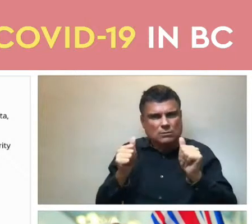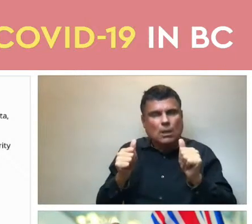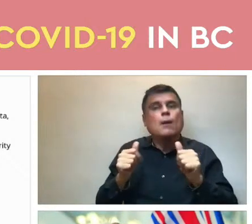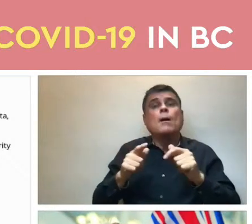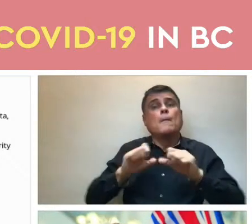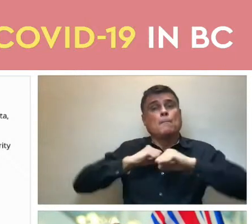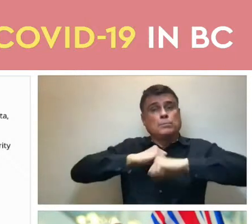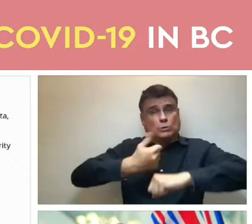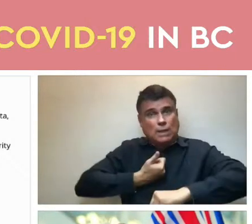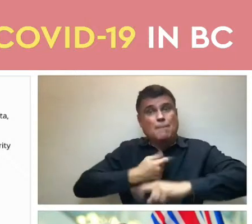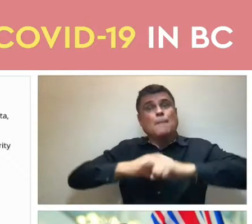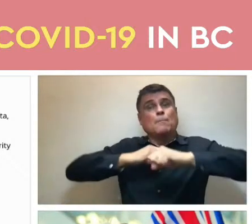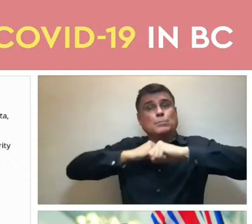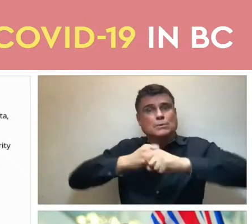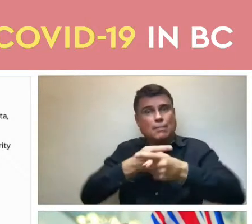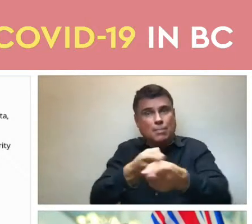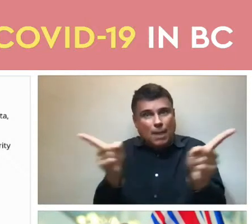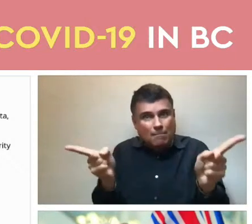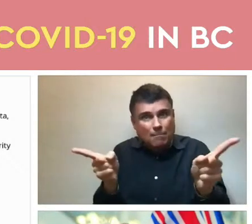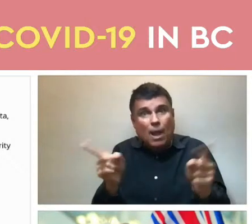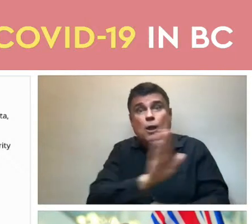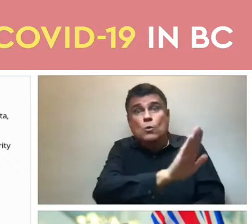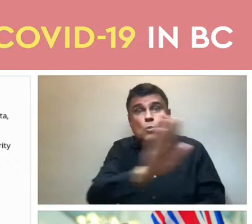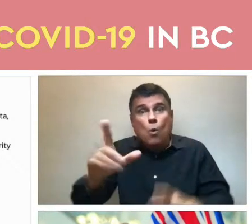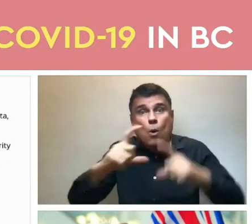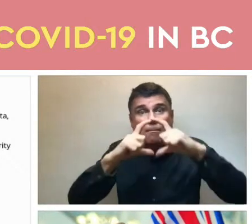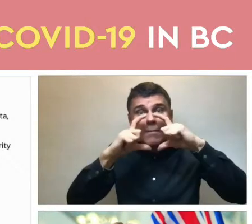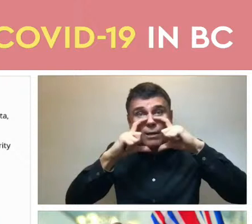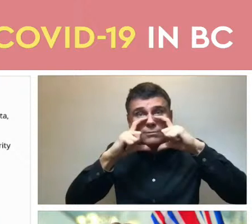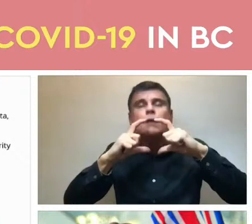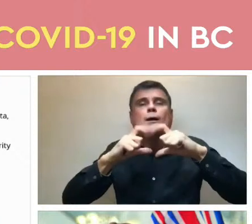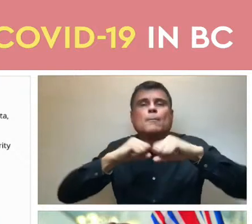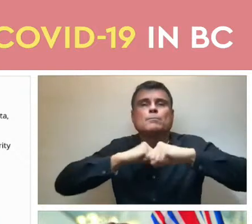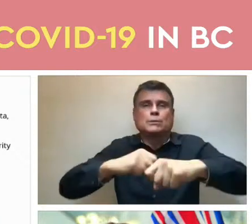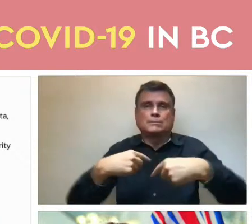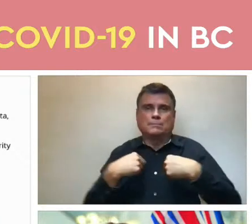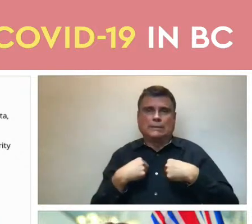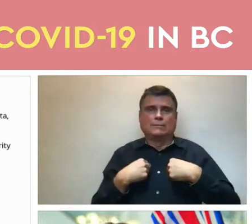We also have our BC vaccine card in place, and that is a